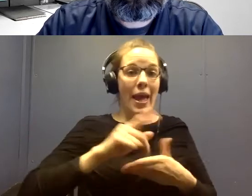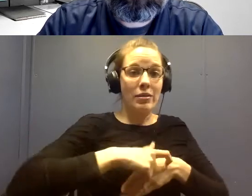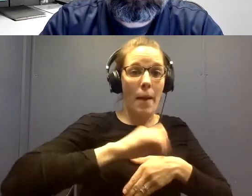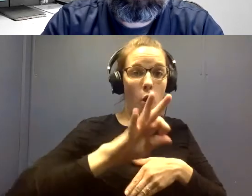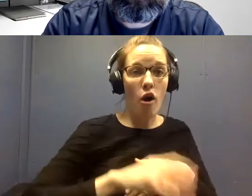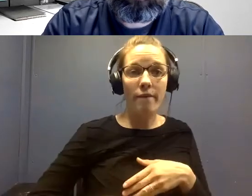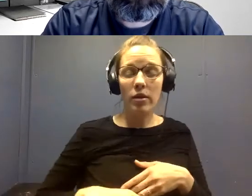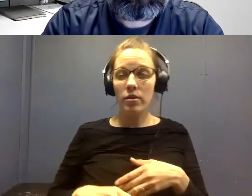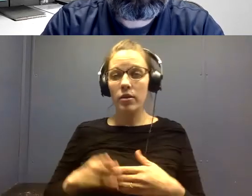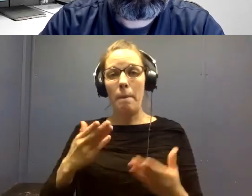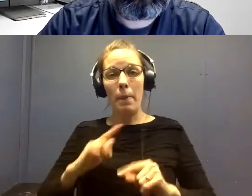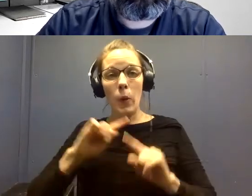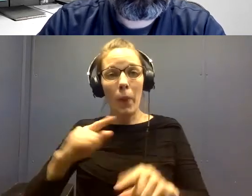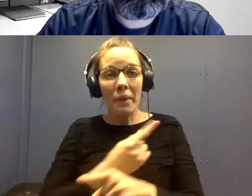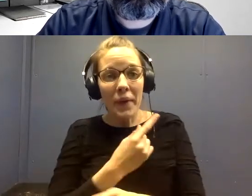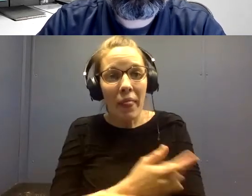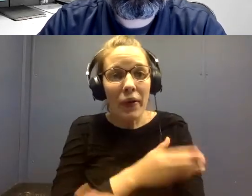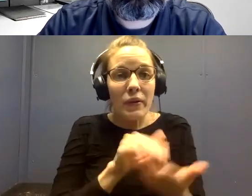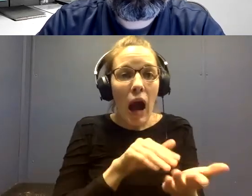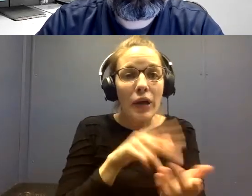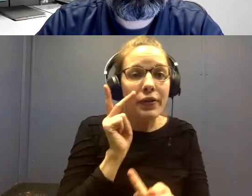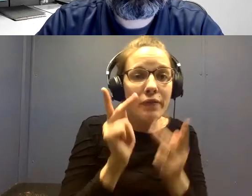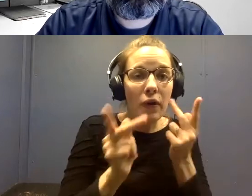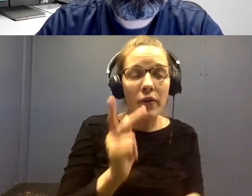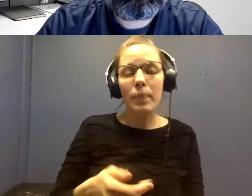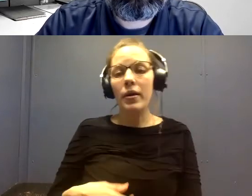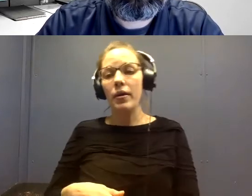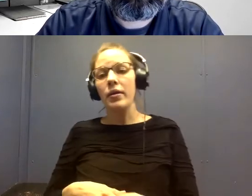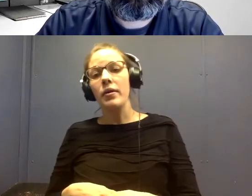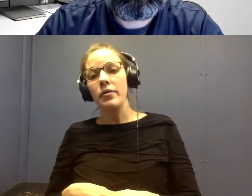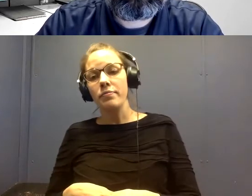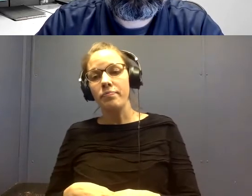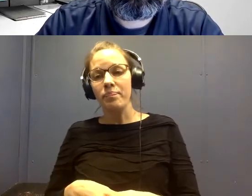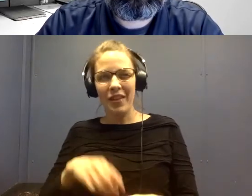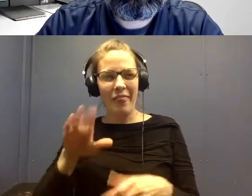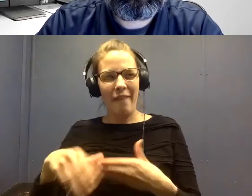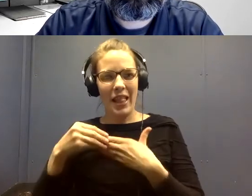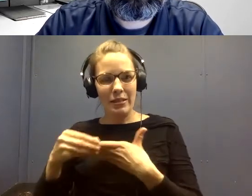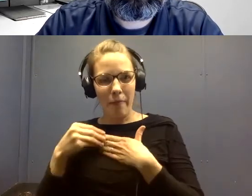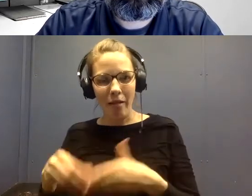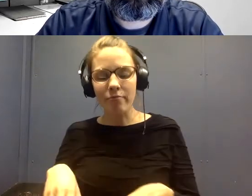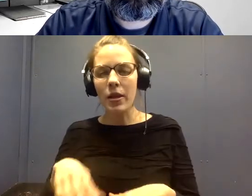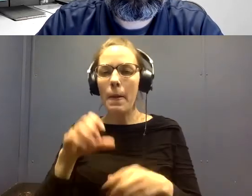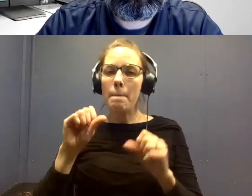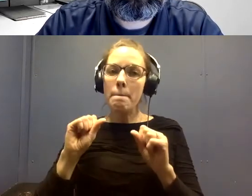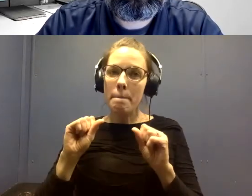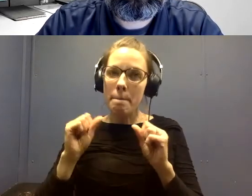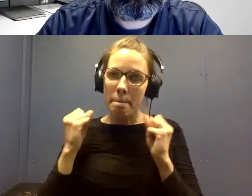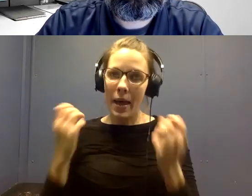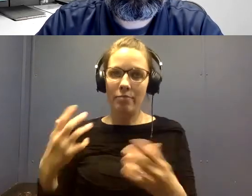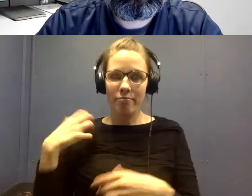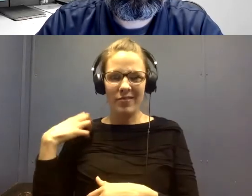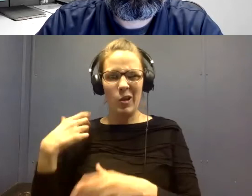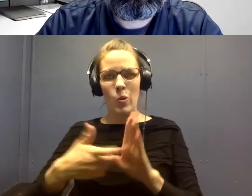you might be going to a regular doctor's appointment, to give them that flexibility. I know that many employers in some states, there's a requirement